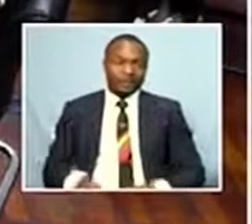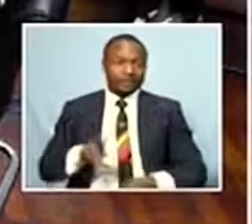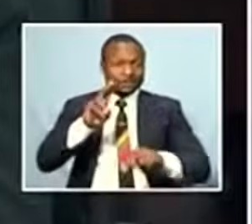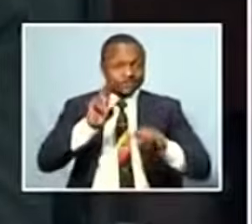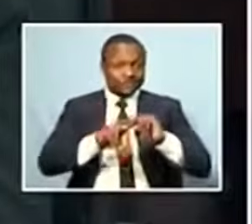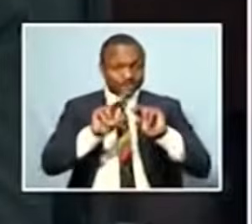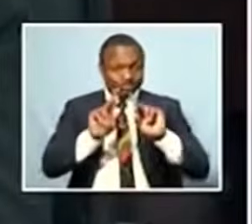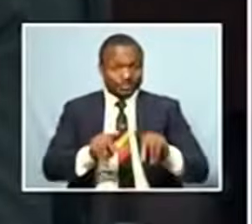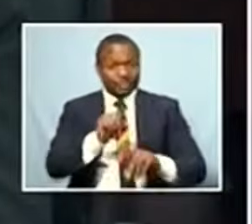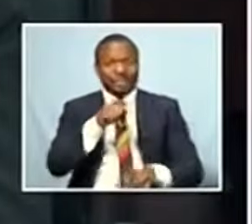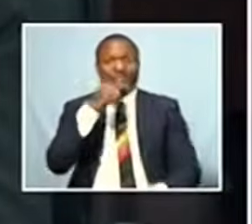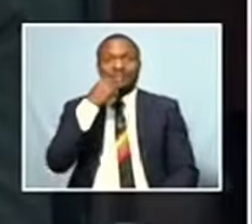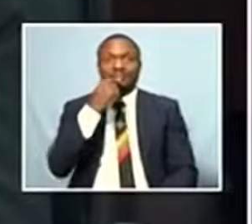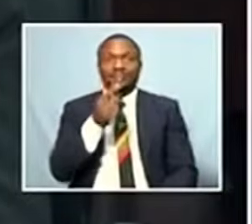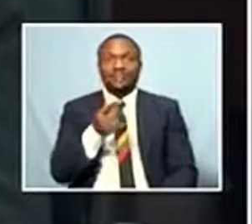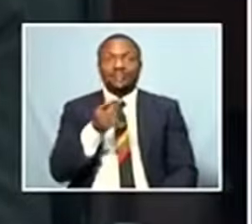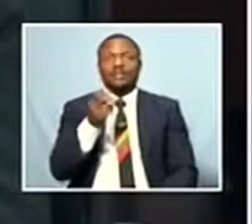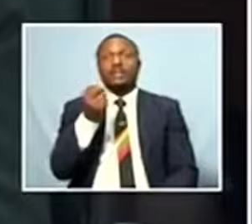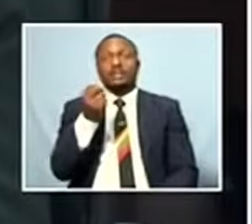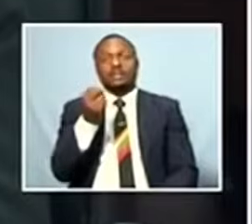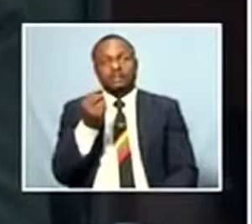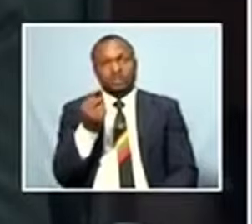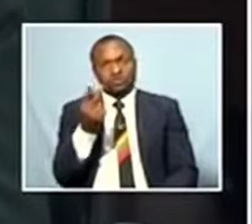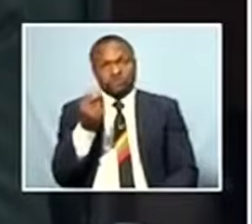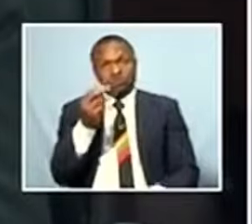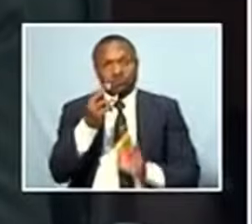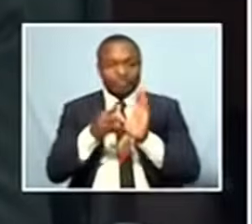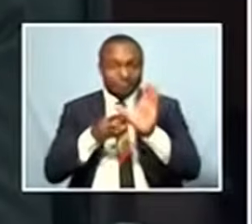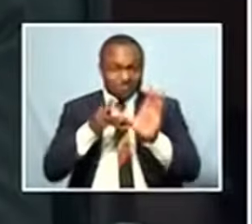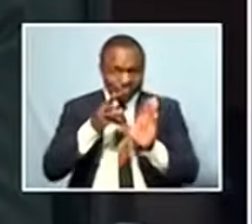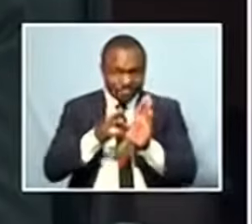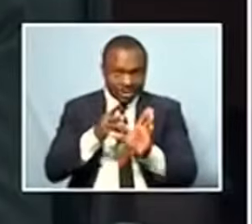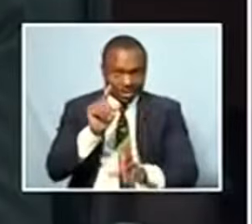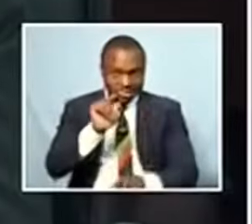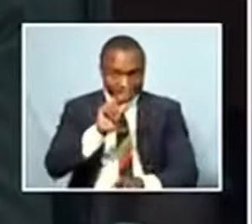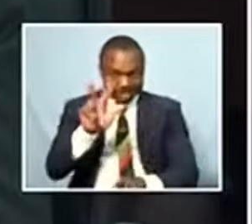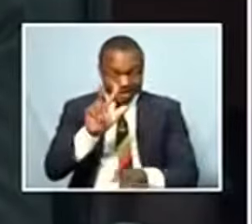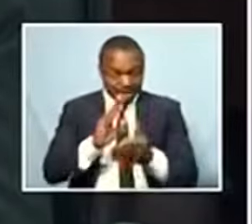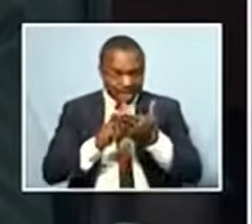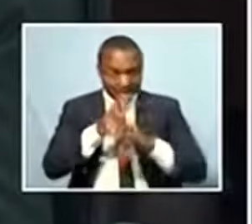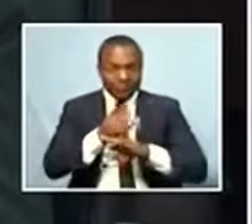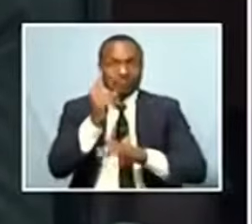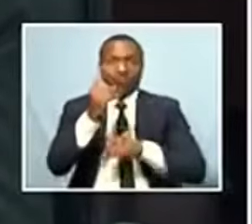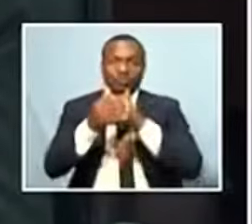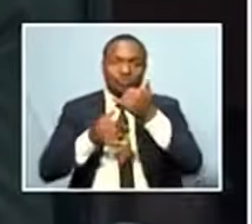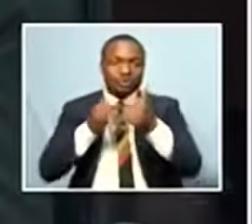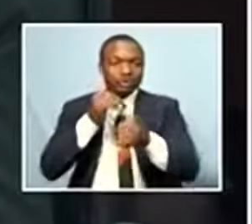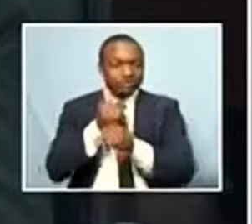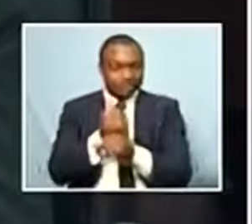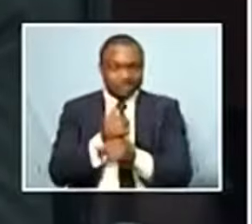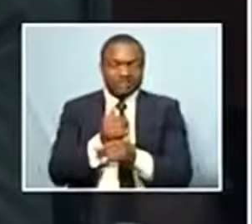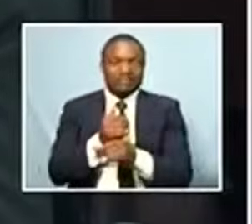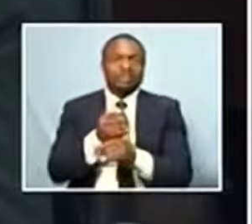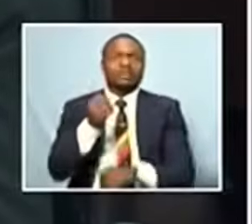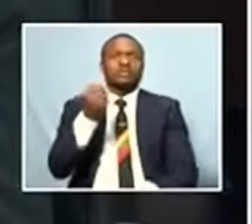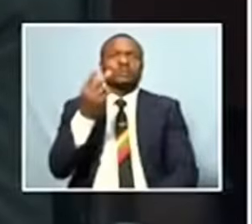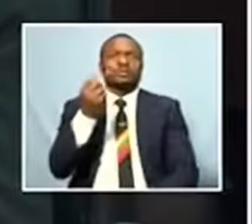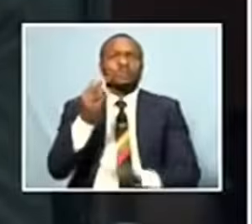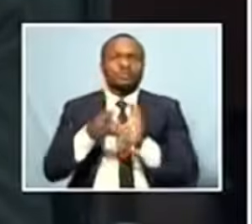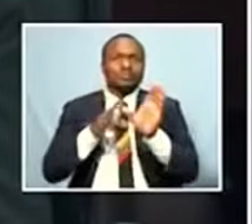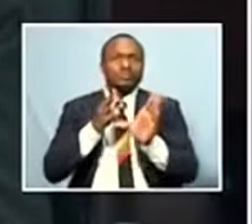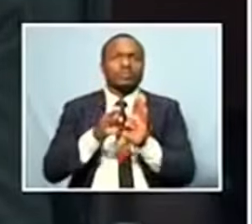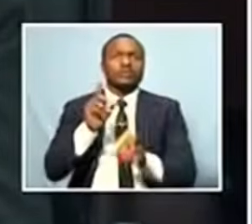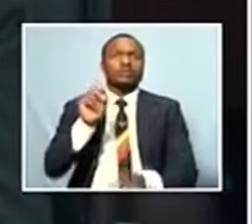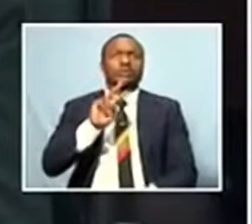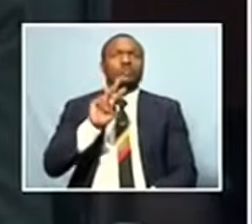stated, 12th May 2023. Even after a year, it will still be 12th May 2024.